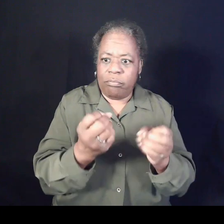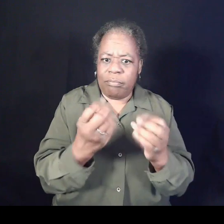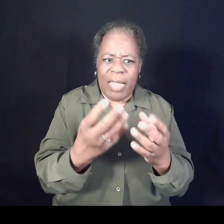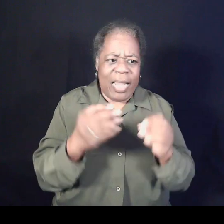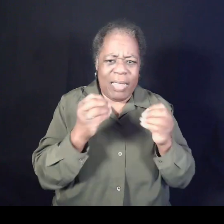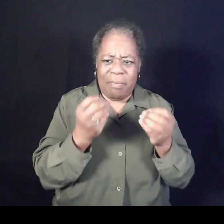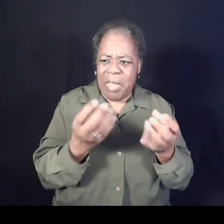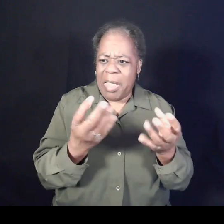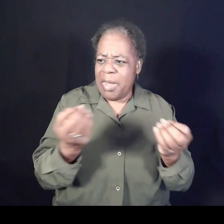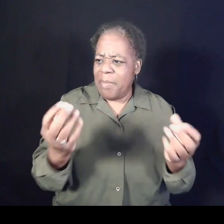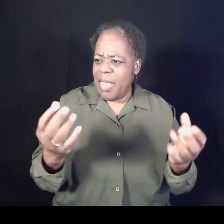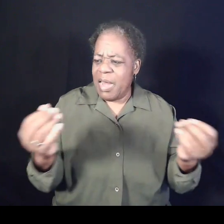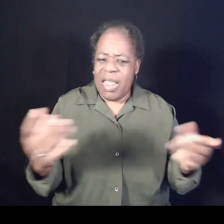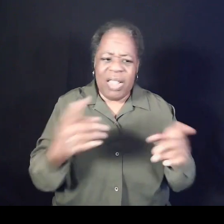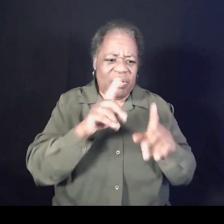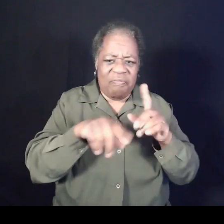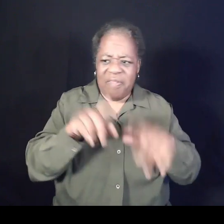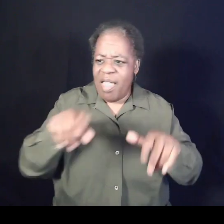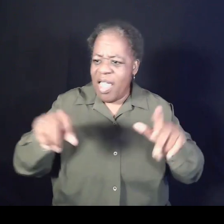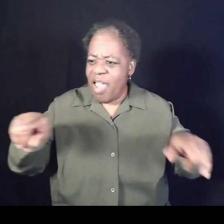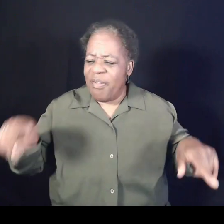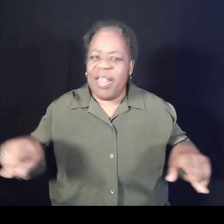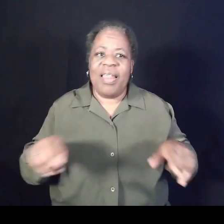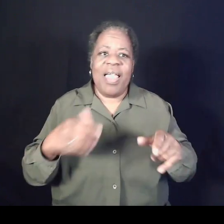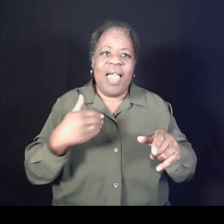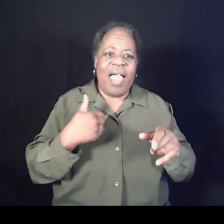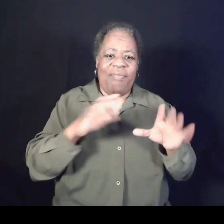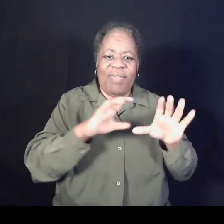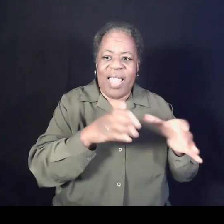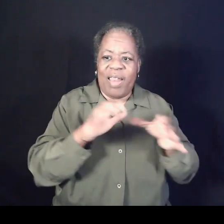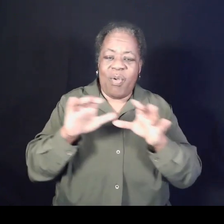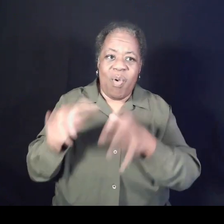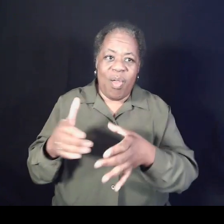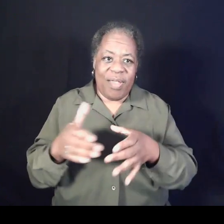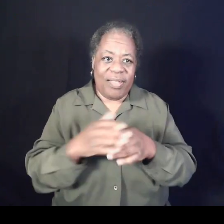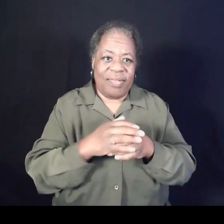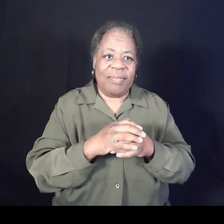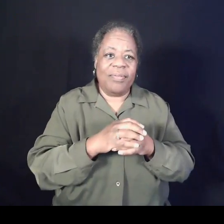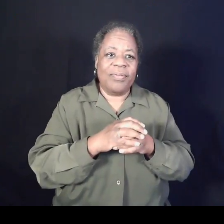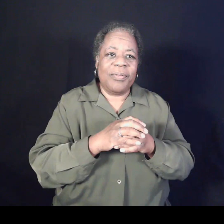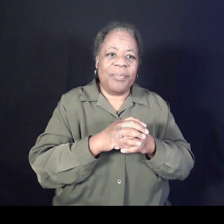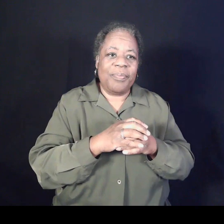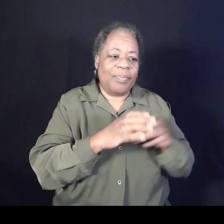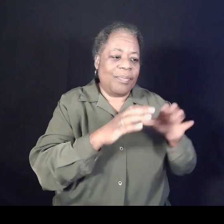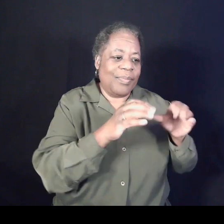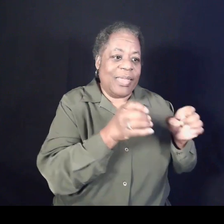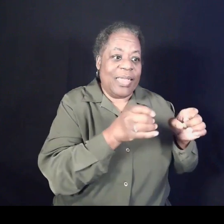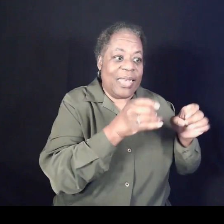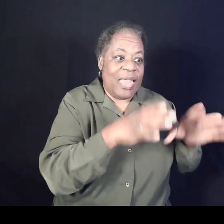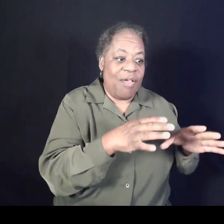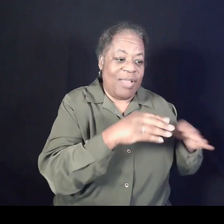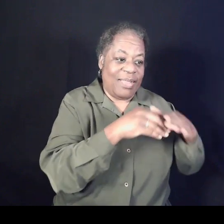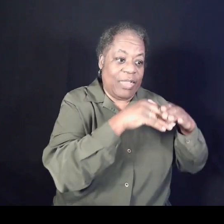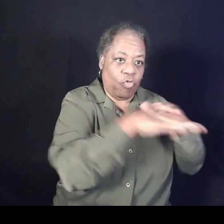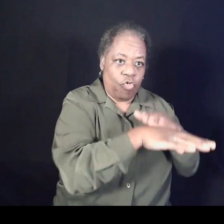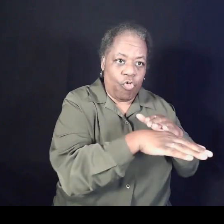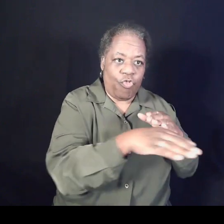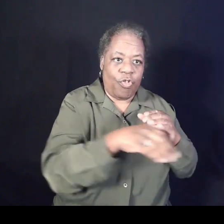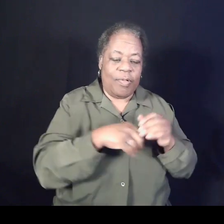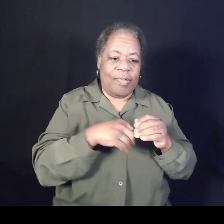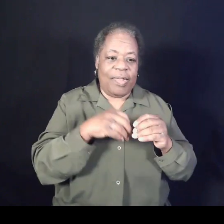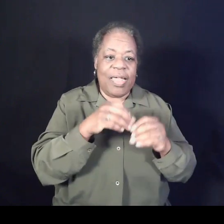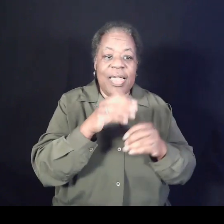varied, they've come up with categories just to keep track of them. Terrorist insurgencies, civil